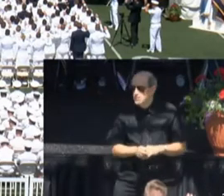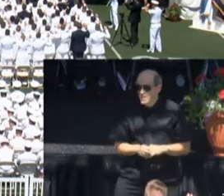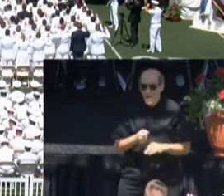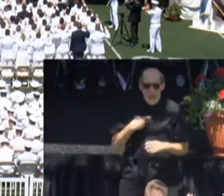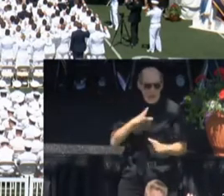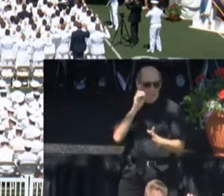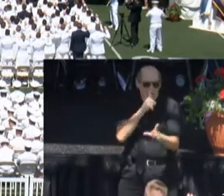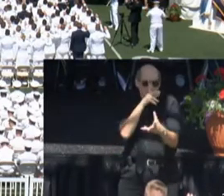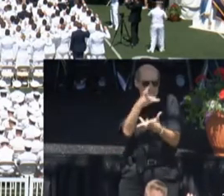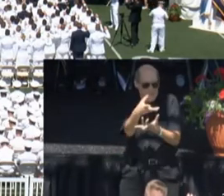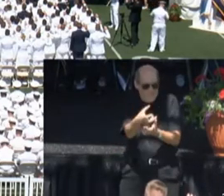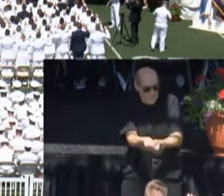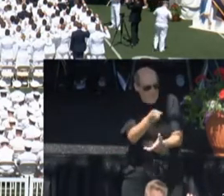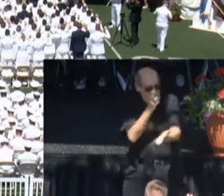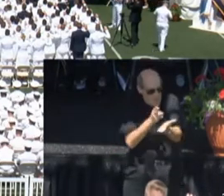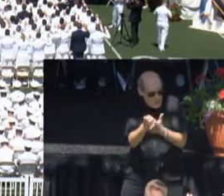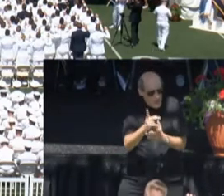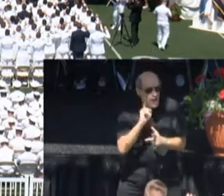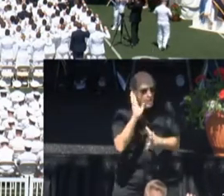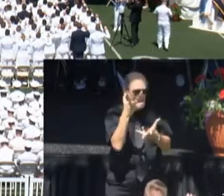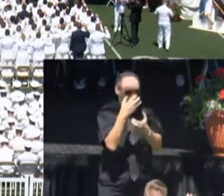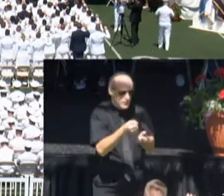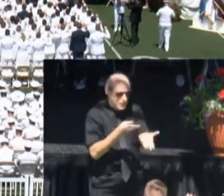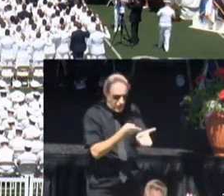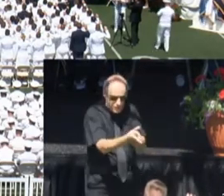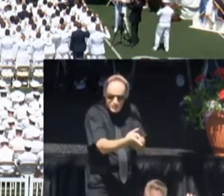I will faithfully and honestly.